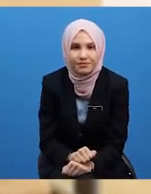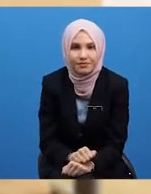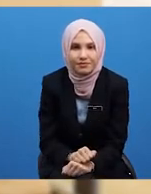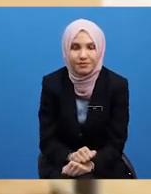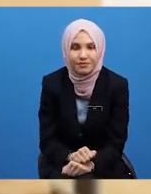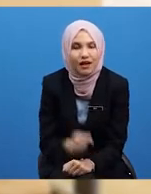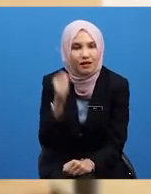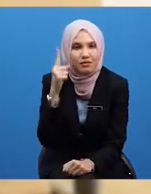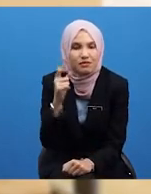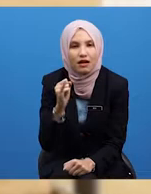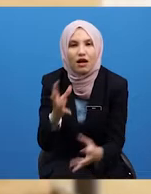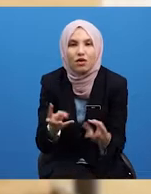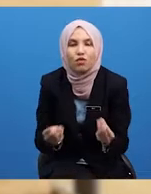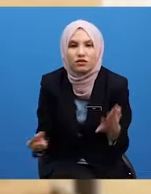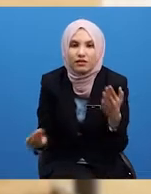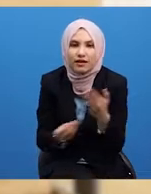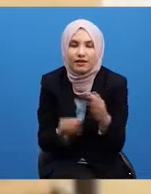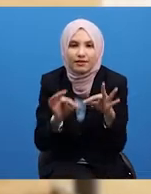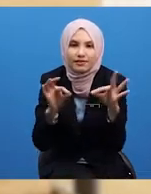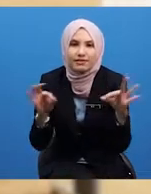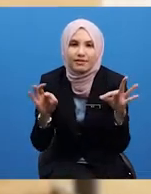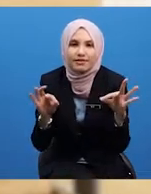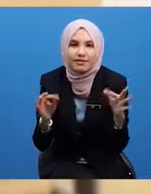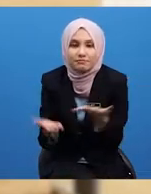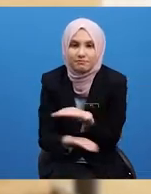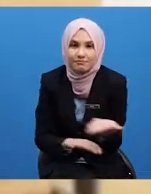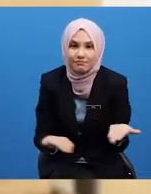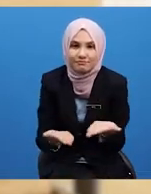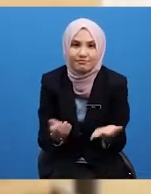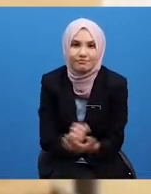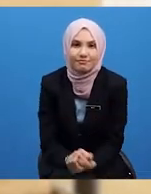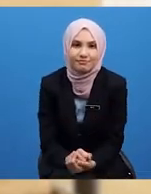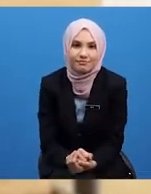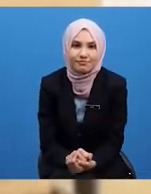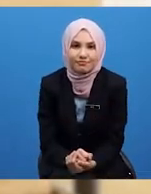I think I want to add that sentence here.